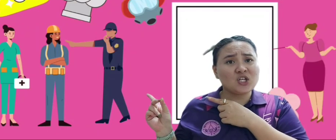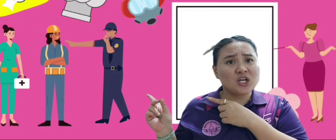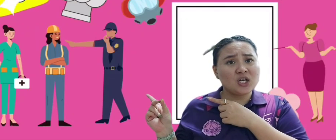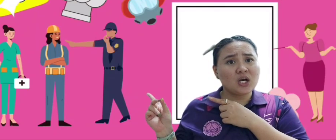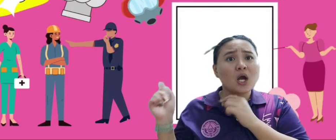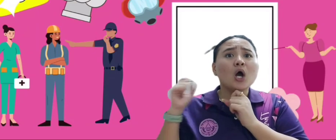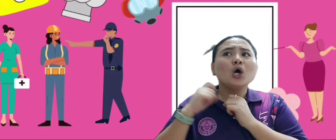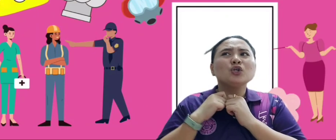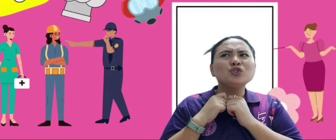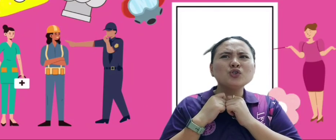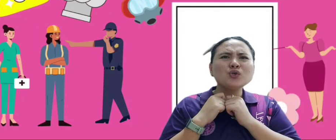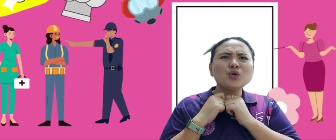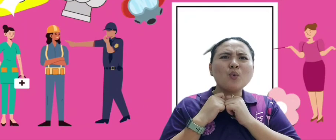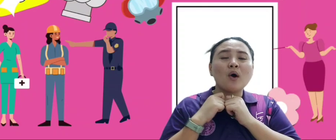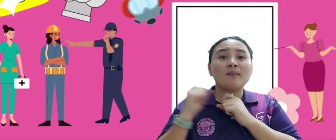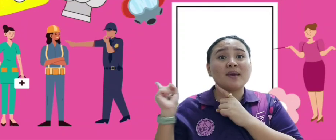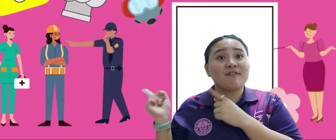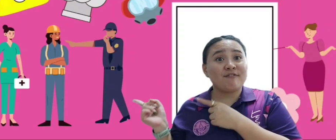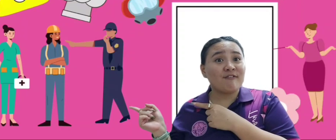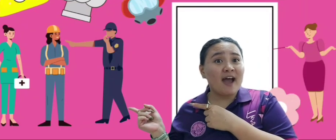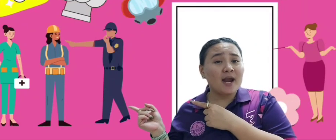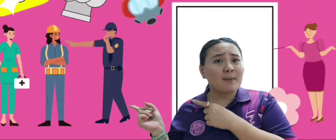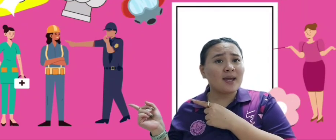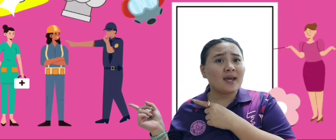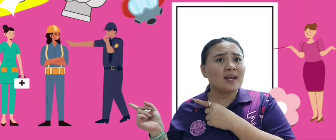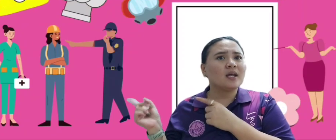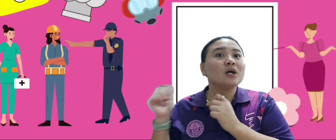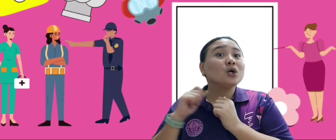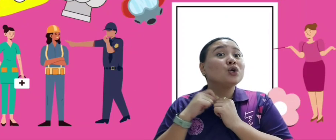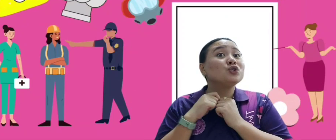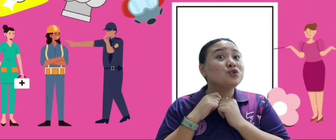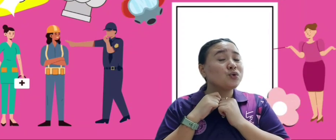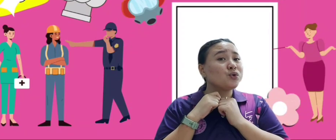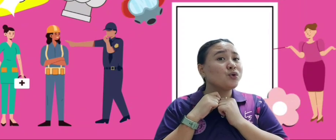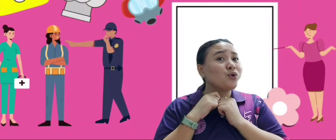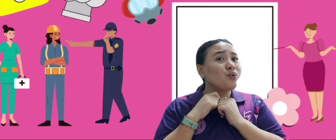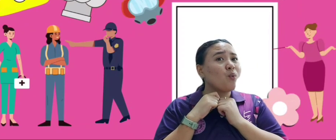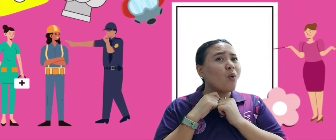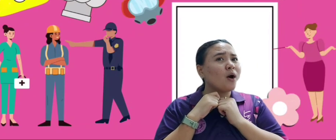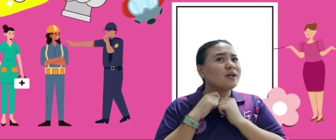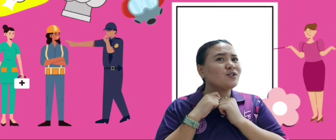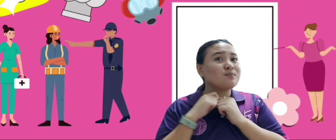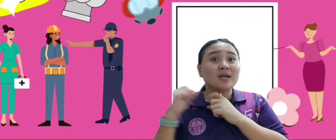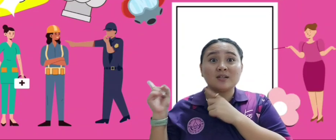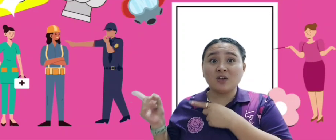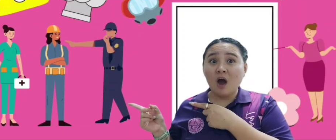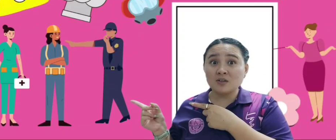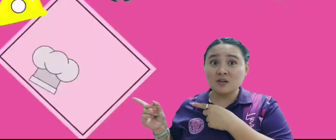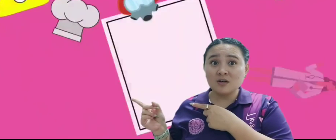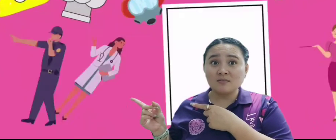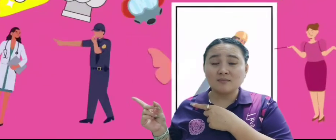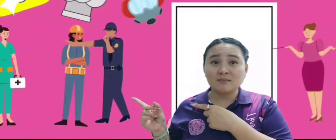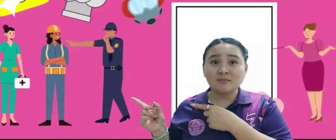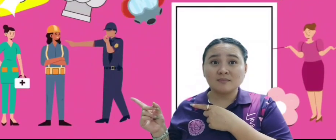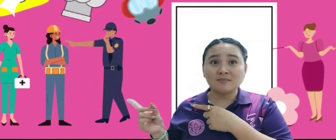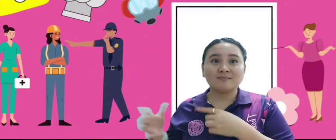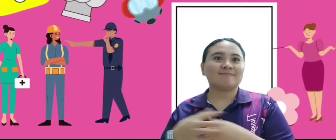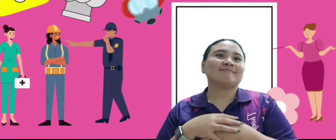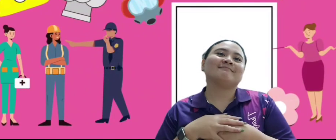a teacher? Do you want to be a fireman? Do you want to be a doctor?